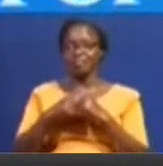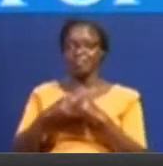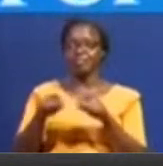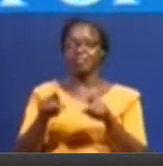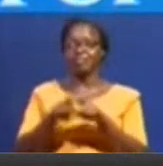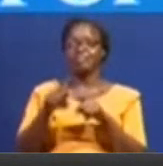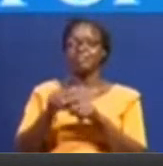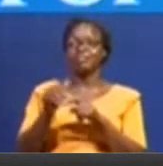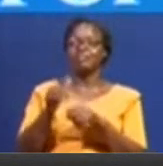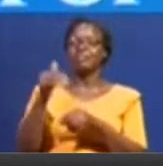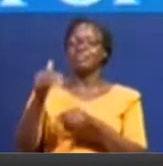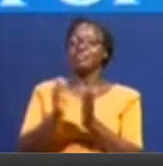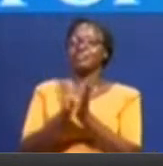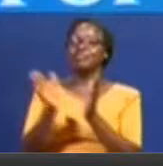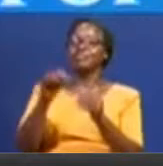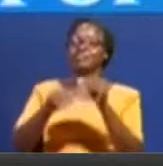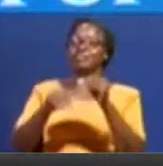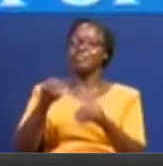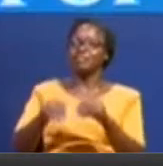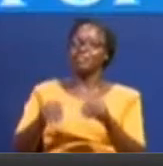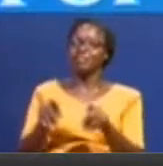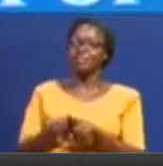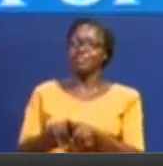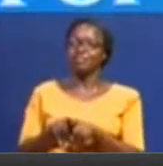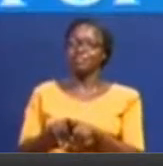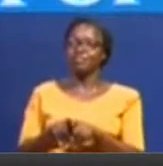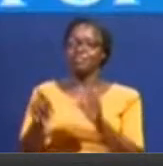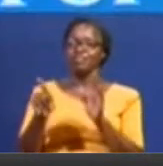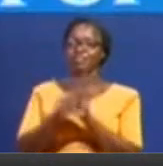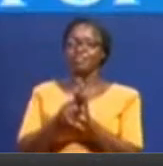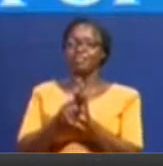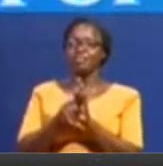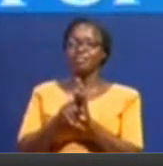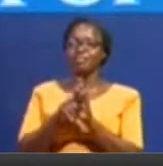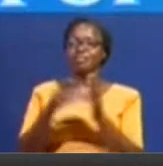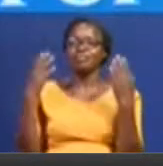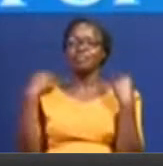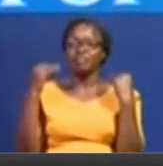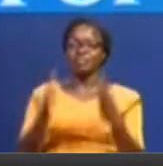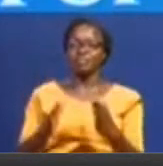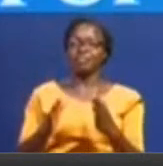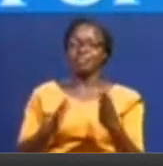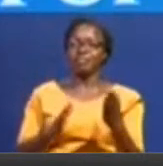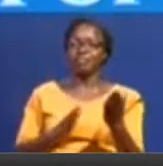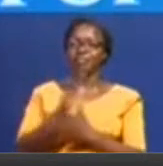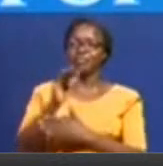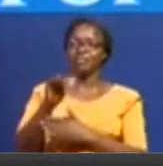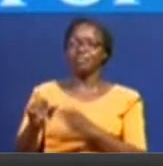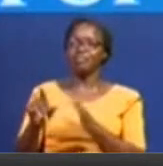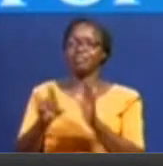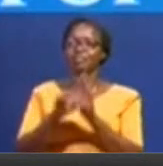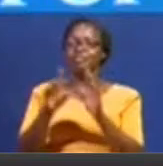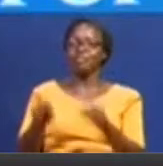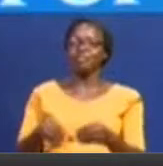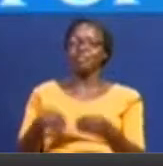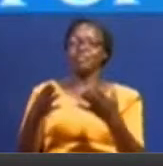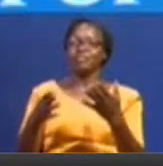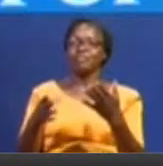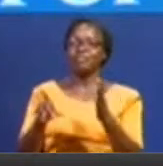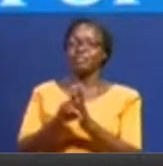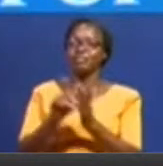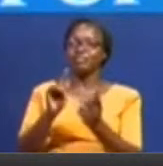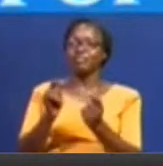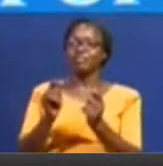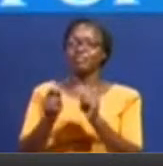the next general election. So as a legal practitioner, I would ensure that there are legal provisions, or the law is